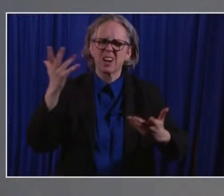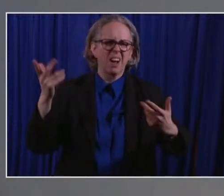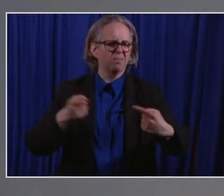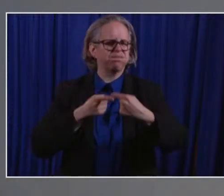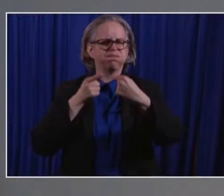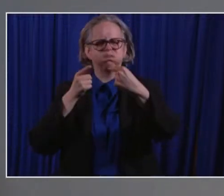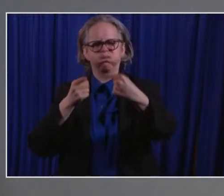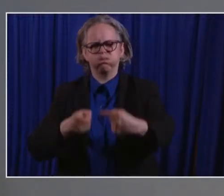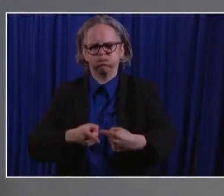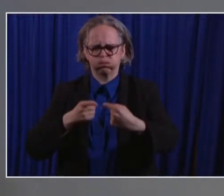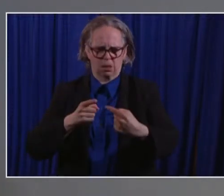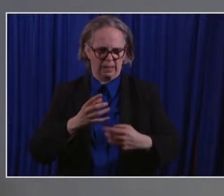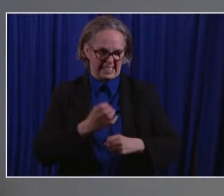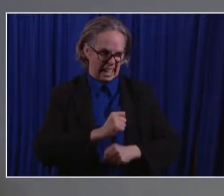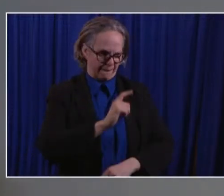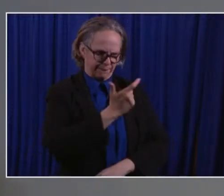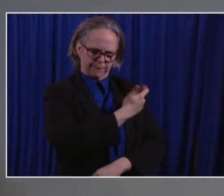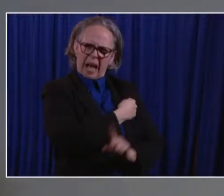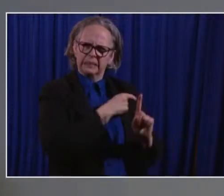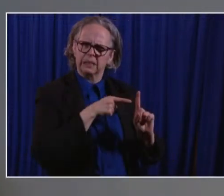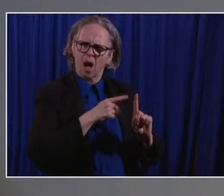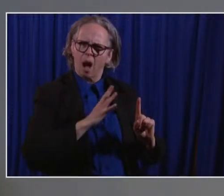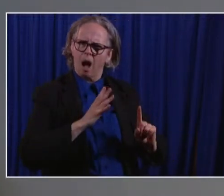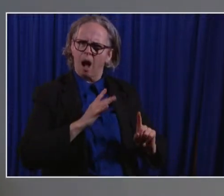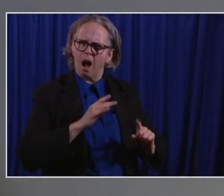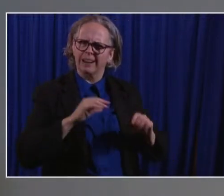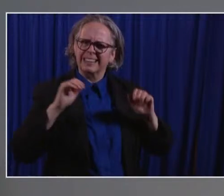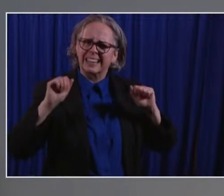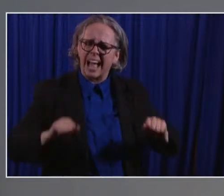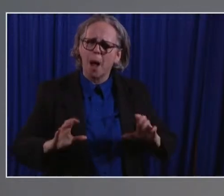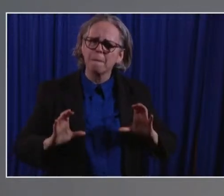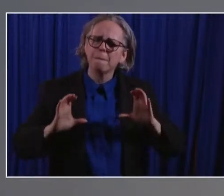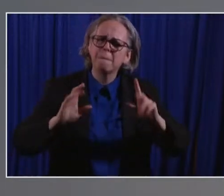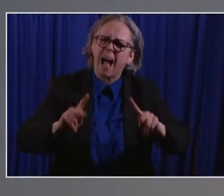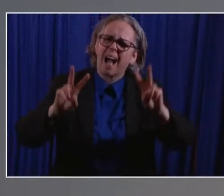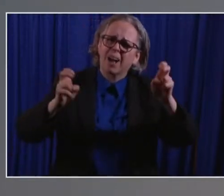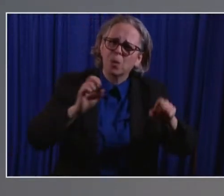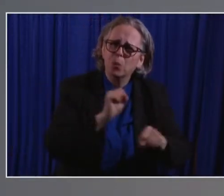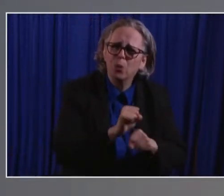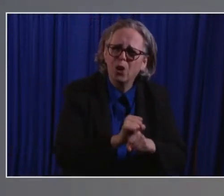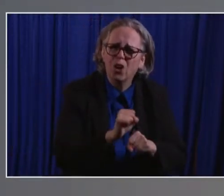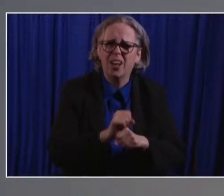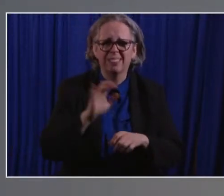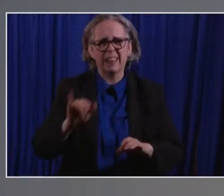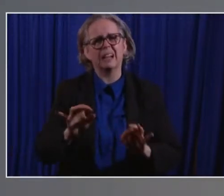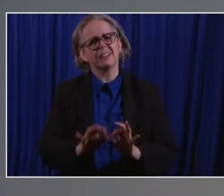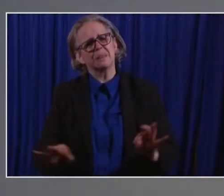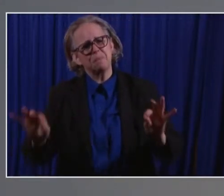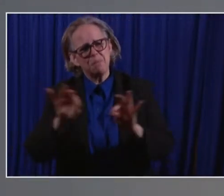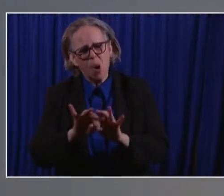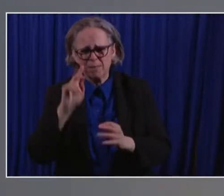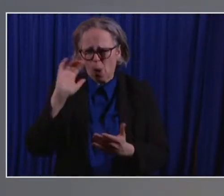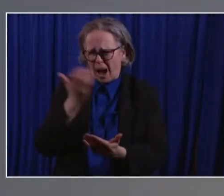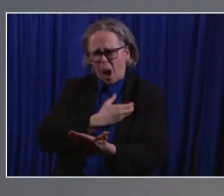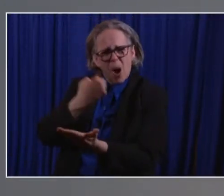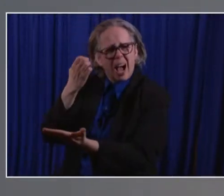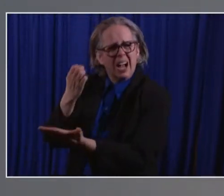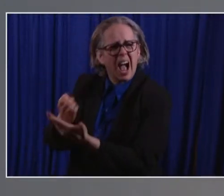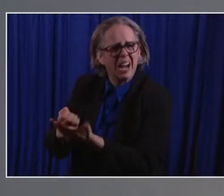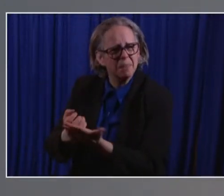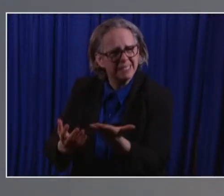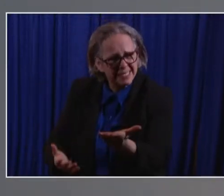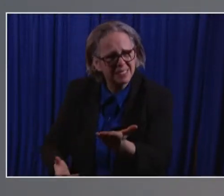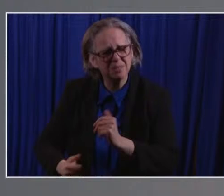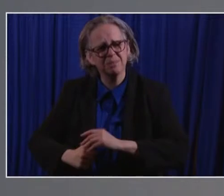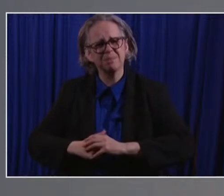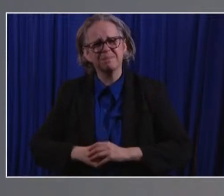important for our local economy. It's important for the state. I also know that it's important to recognize that we've all lost